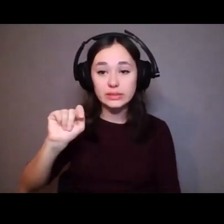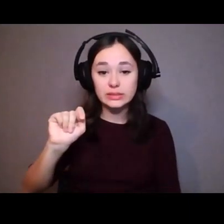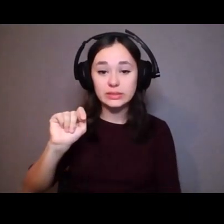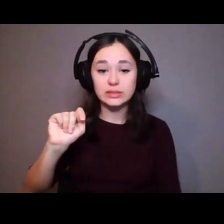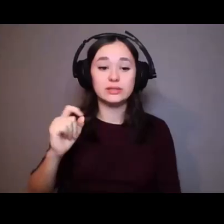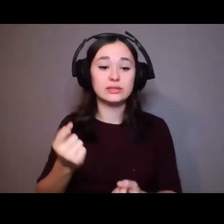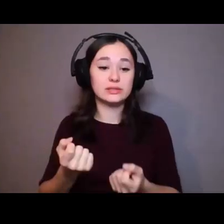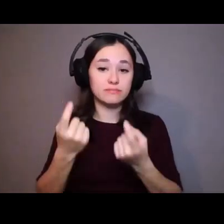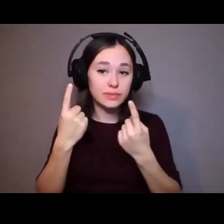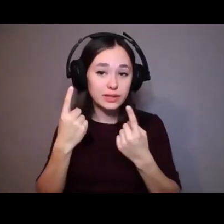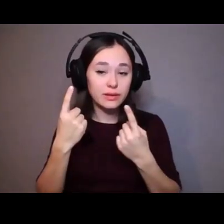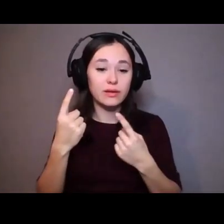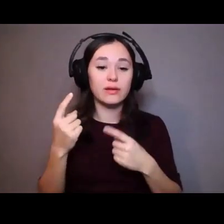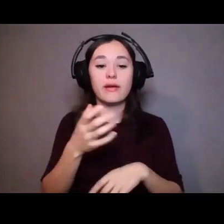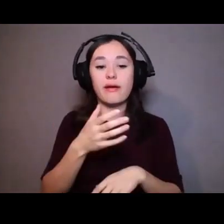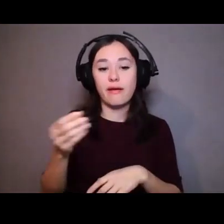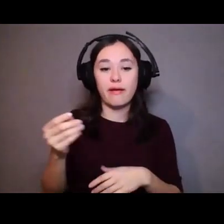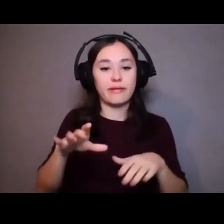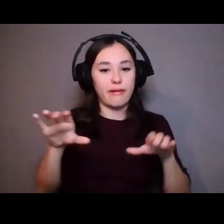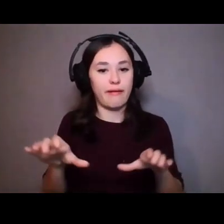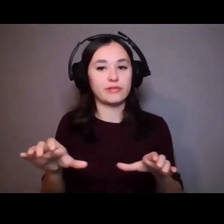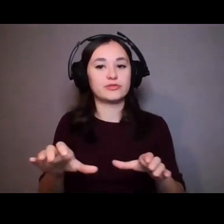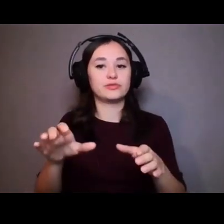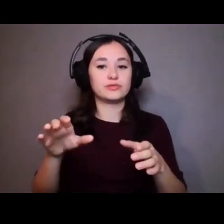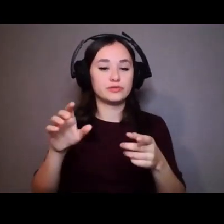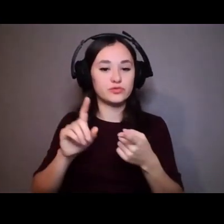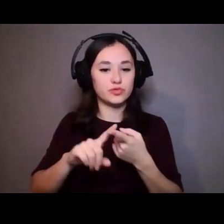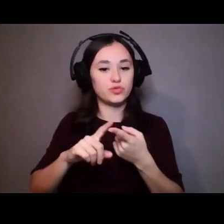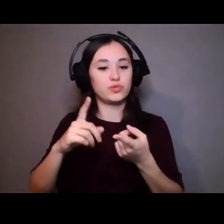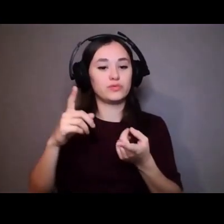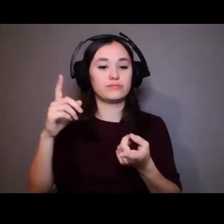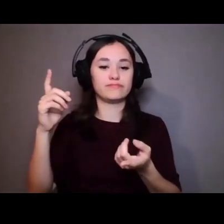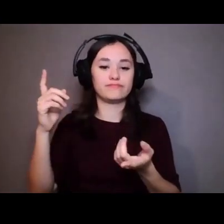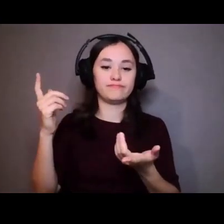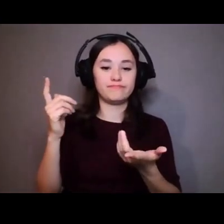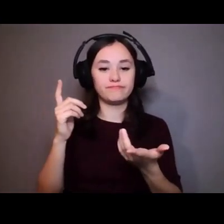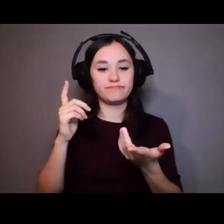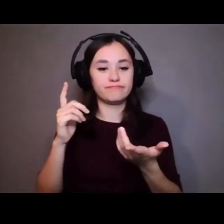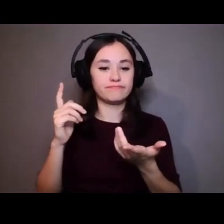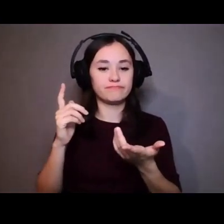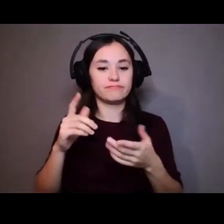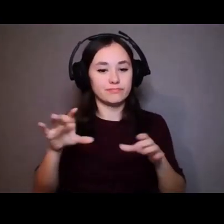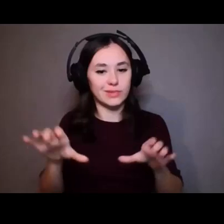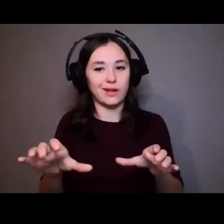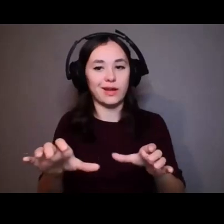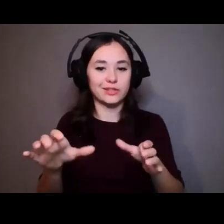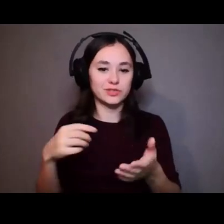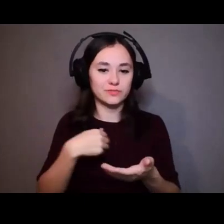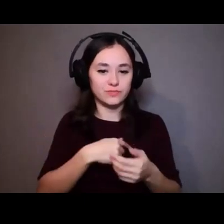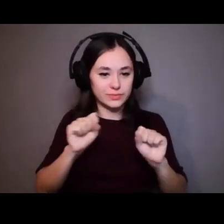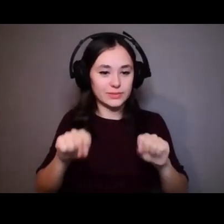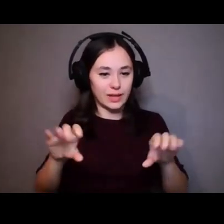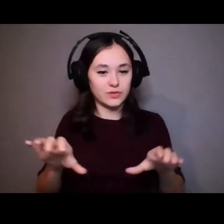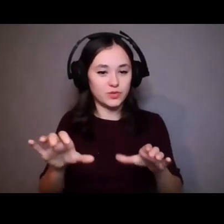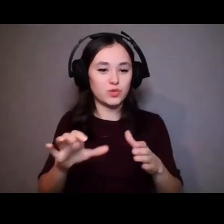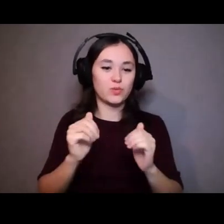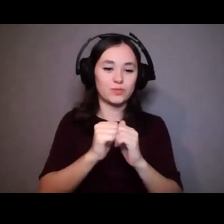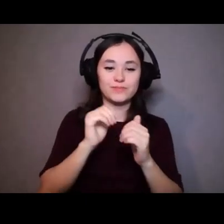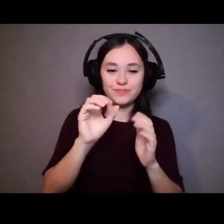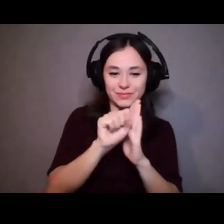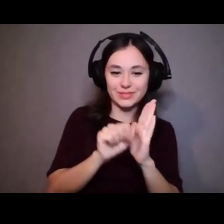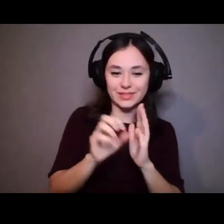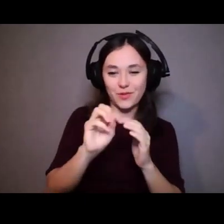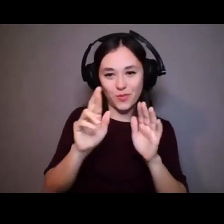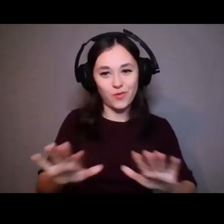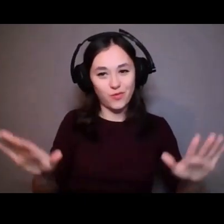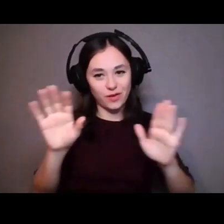actions that can be taken both within the state and potentially across states. HCPF also isn't waiting to take action